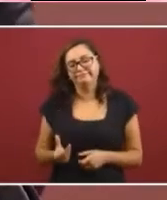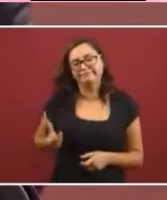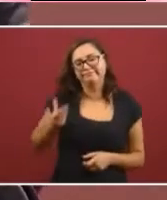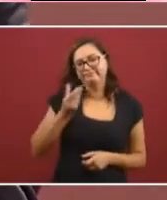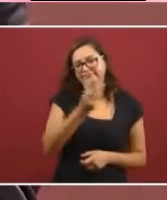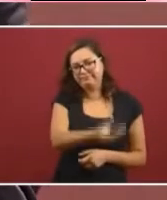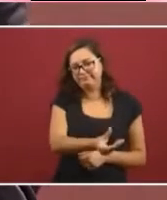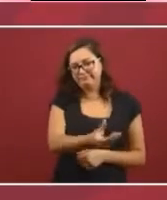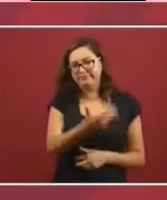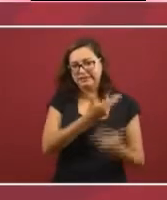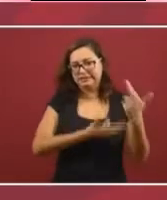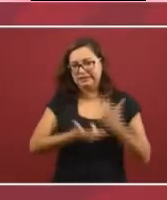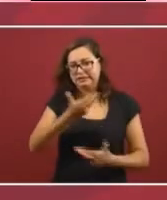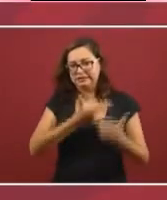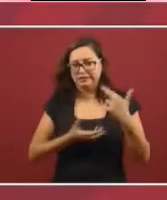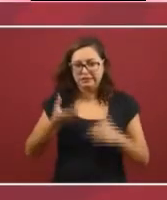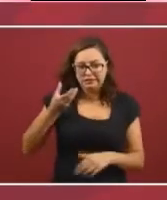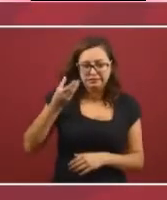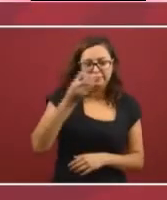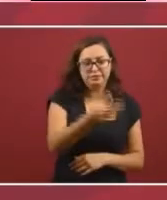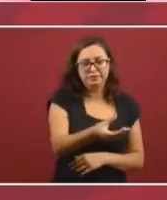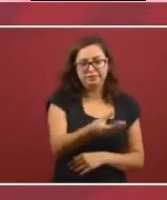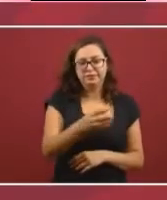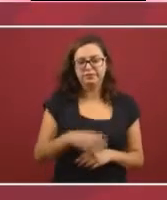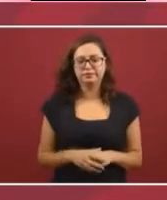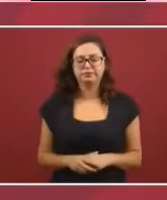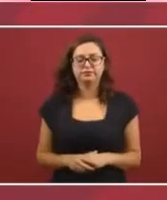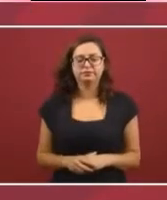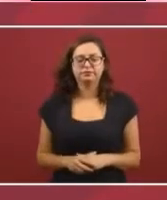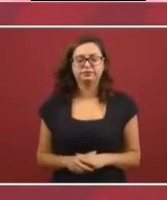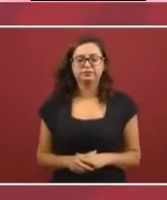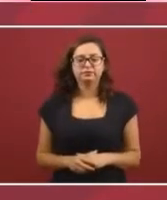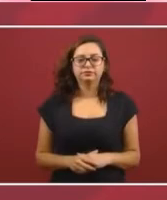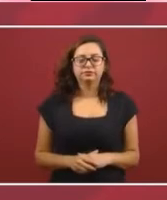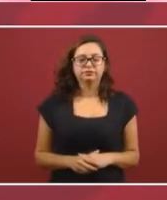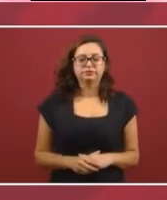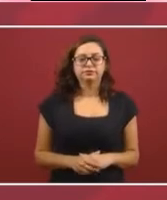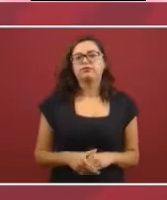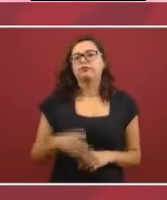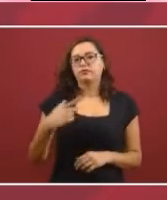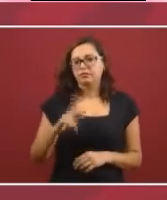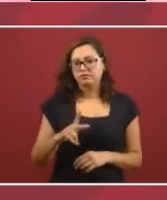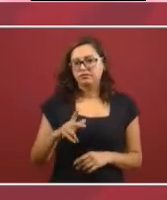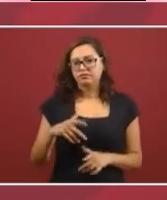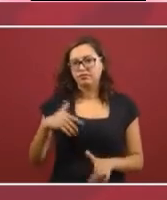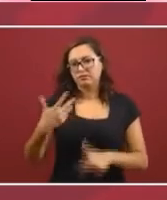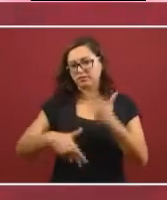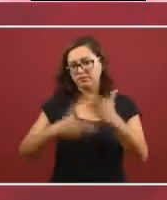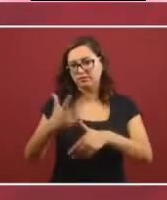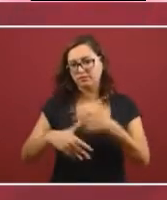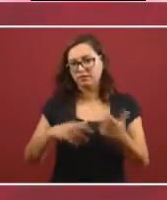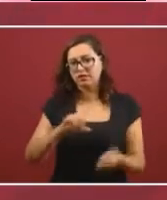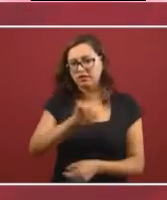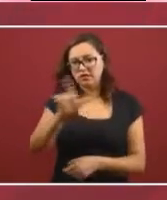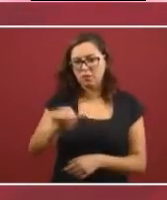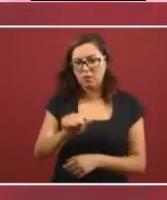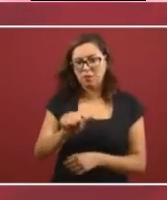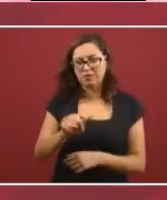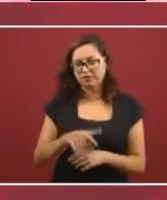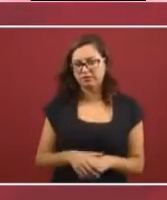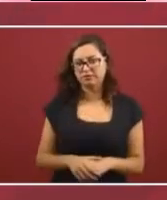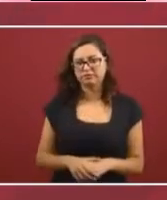representó el avalúo, according to what the value sería was posterior. But that would be posteriorly.